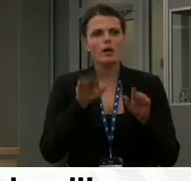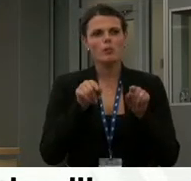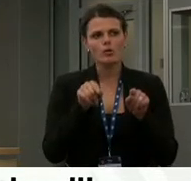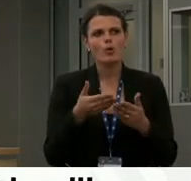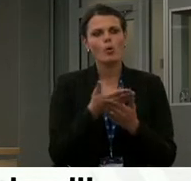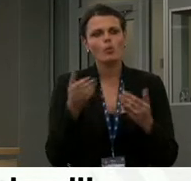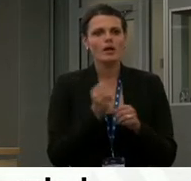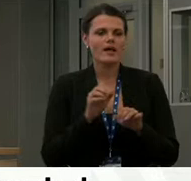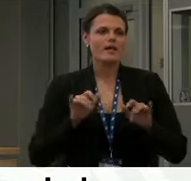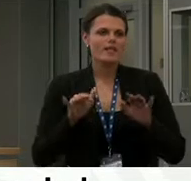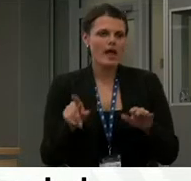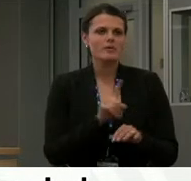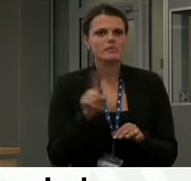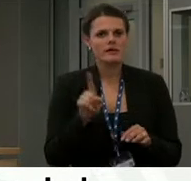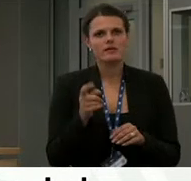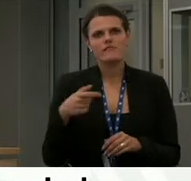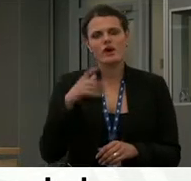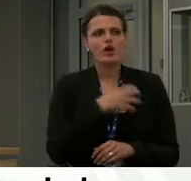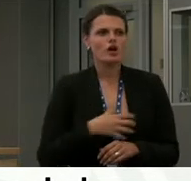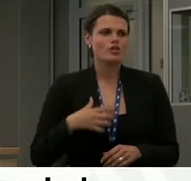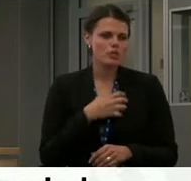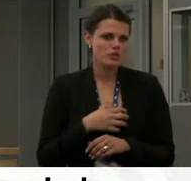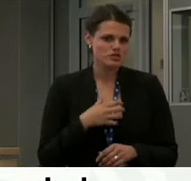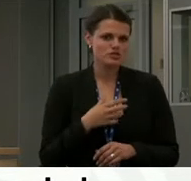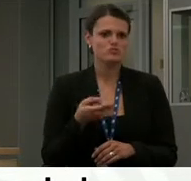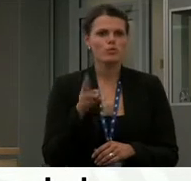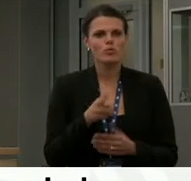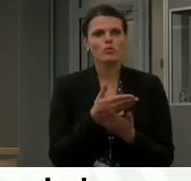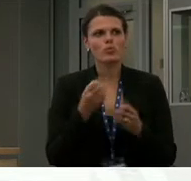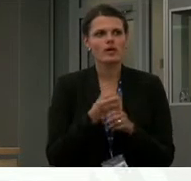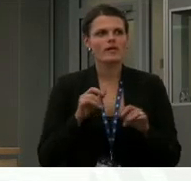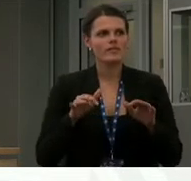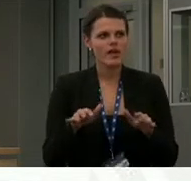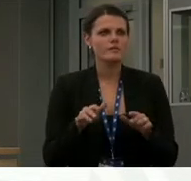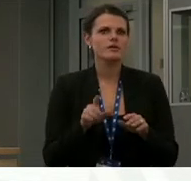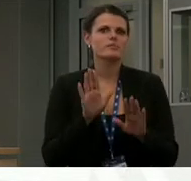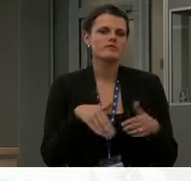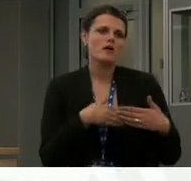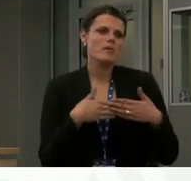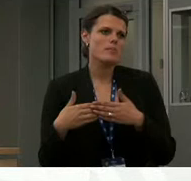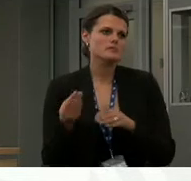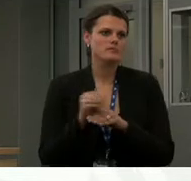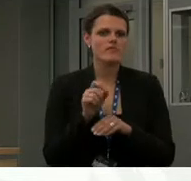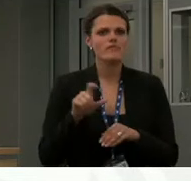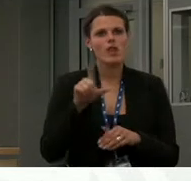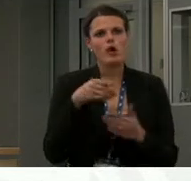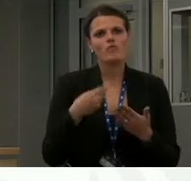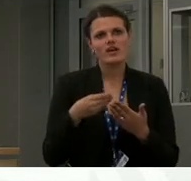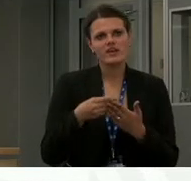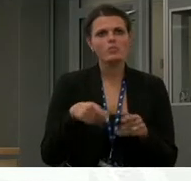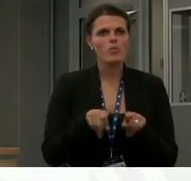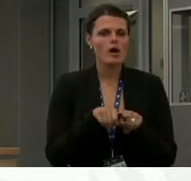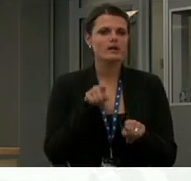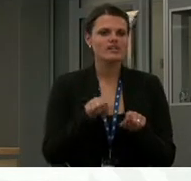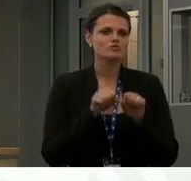action is required with more urgency and where action at EU level can bring more value. It will